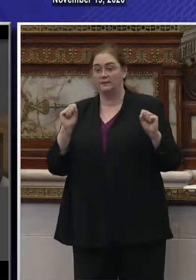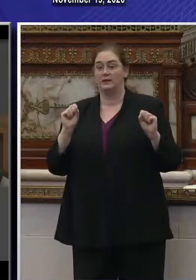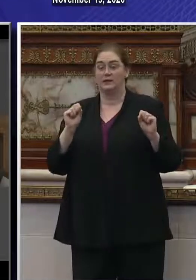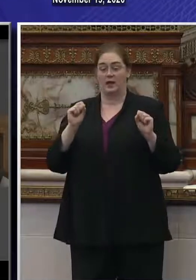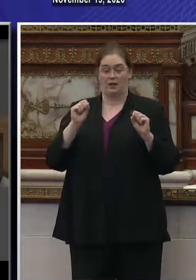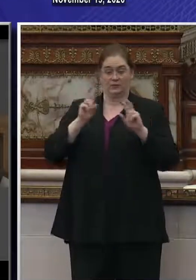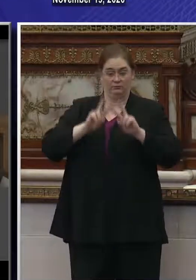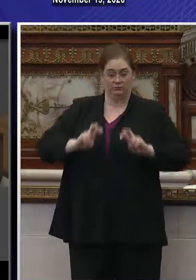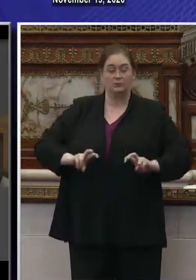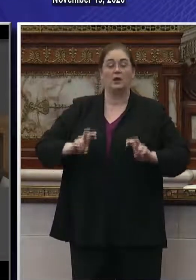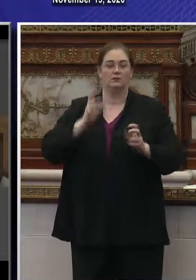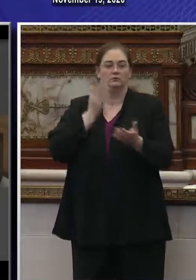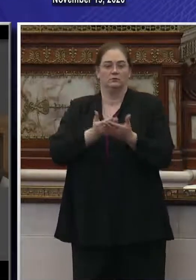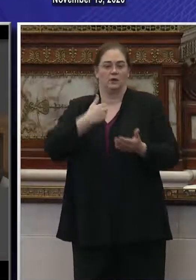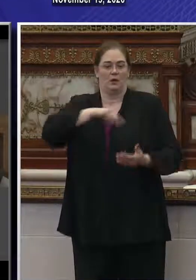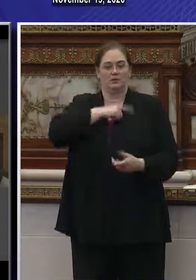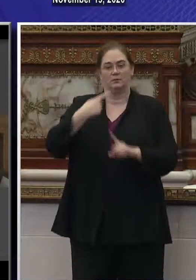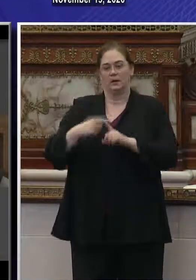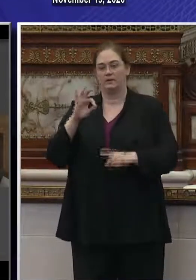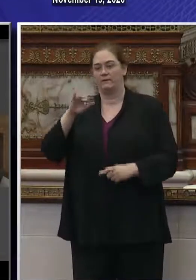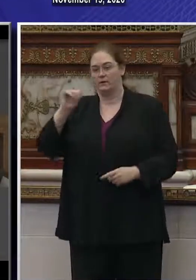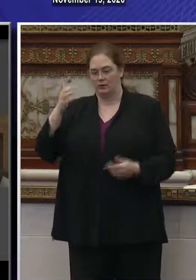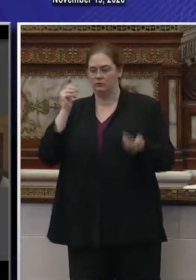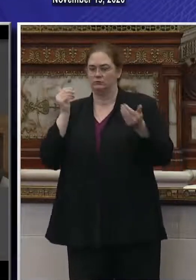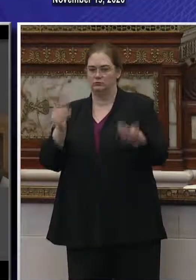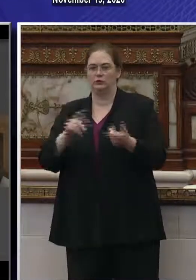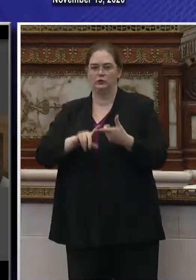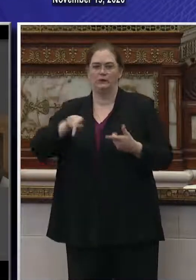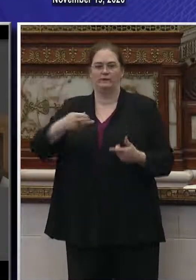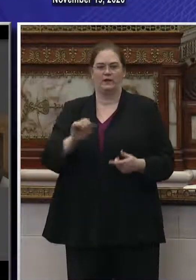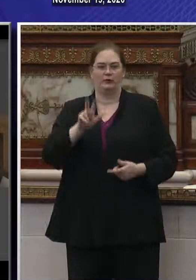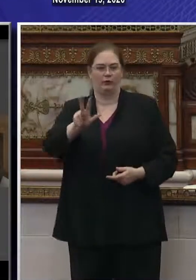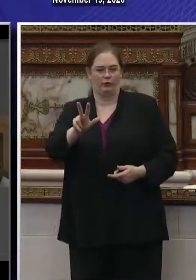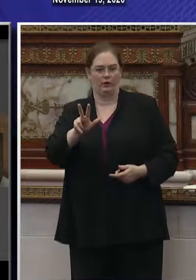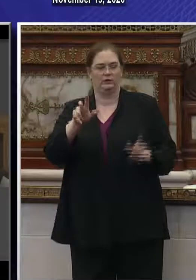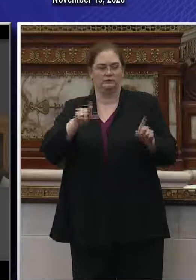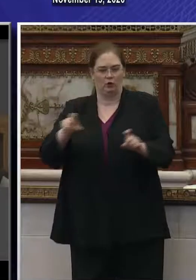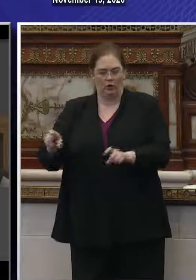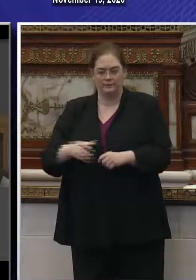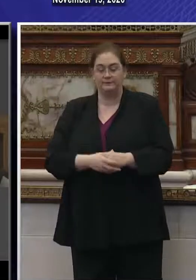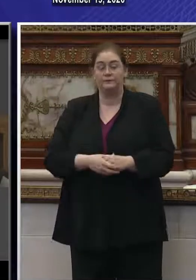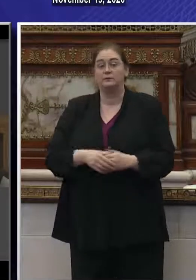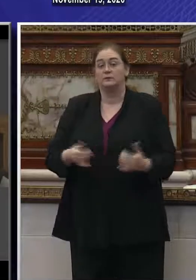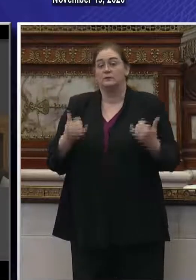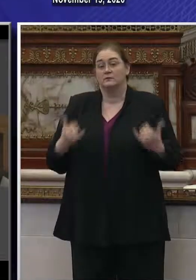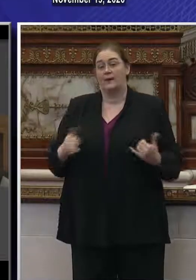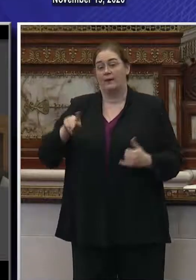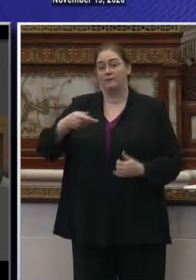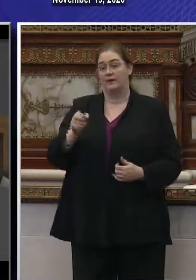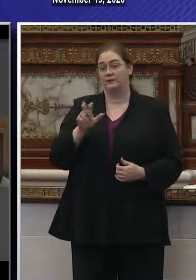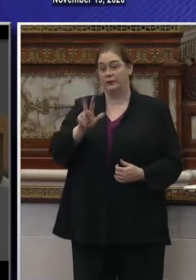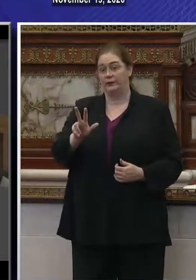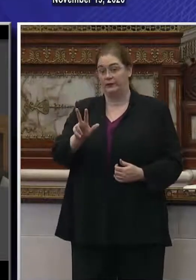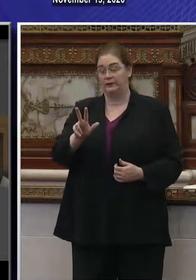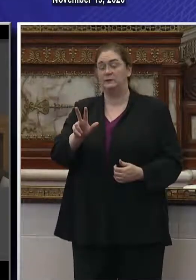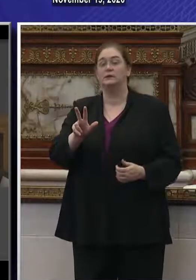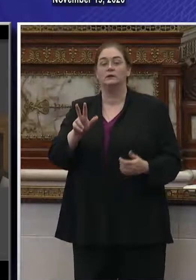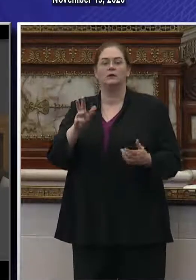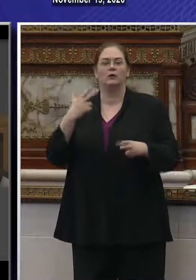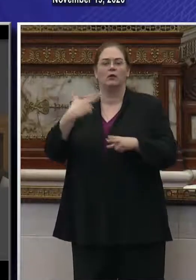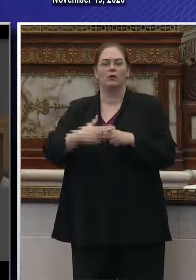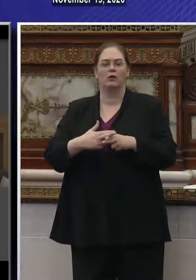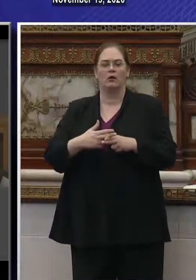convinced us and the FDA that we could move forward into a phase 3 clinical trial. We're now in phase 3 clinical trials. They're